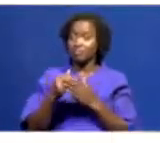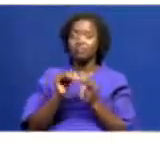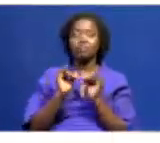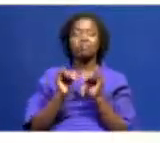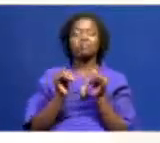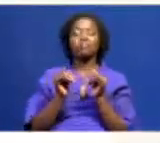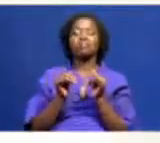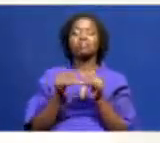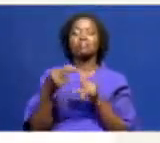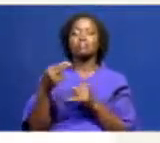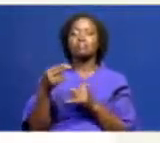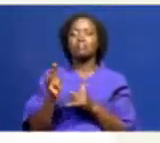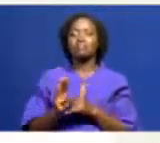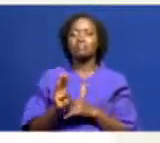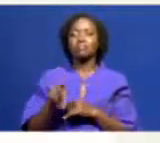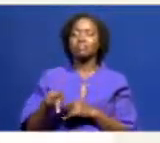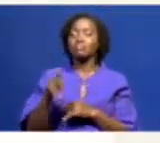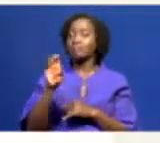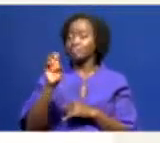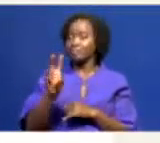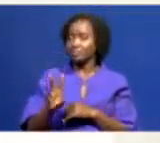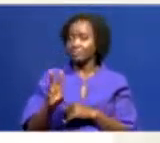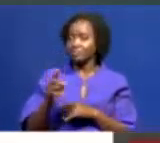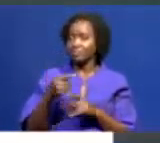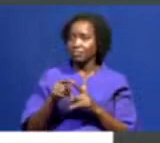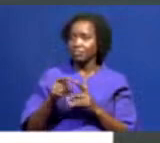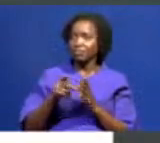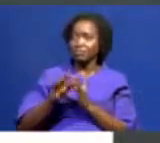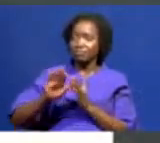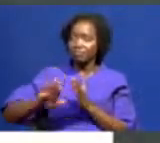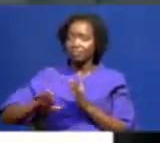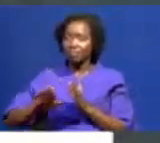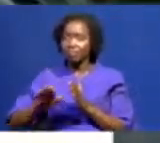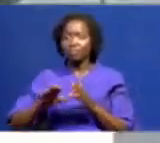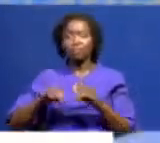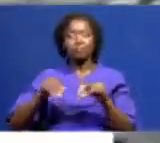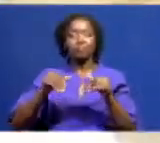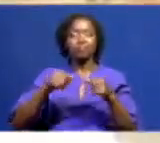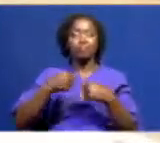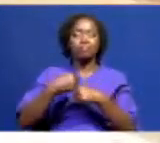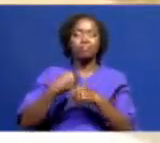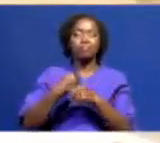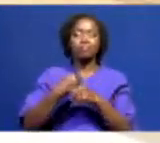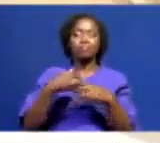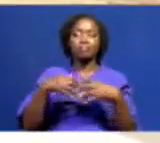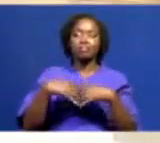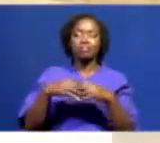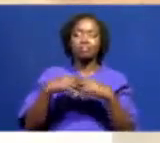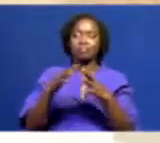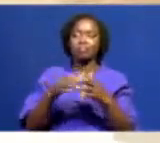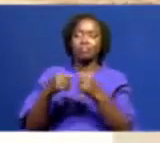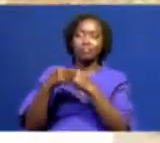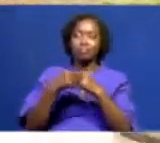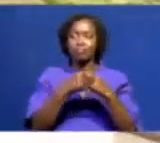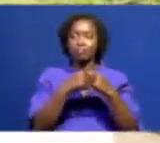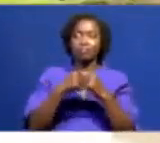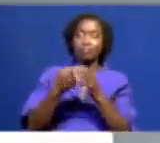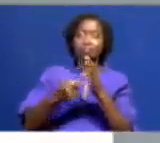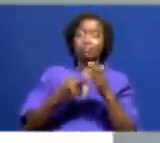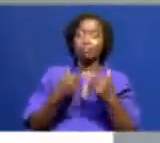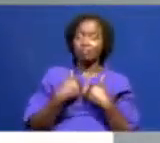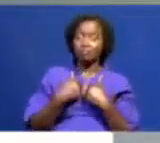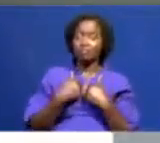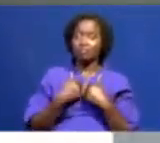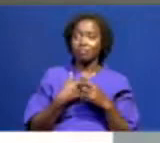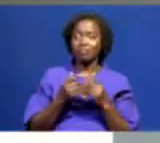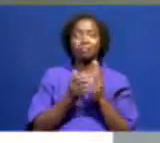models of HPEVs. But price aside, the availability of qualified mechanics is another challenge facing the industry.